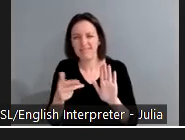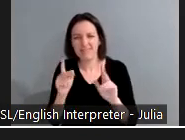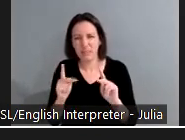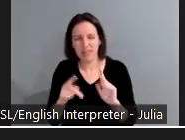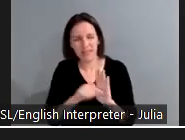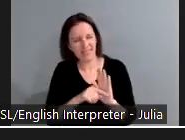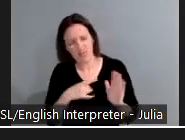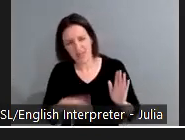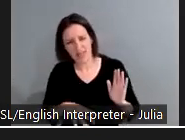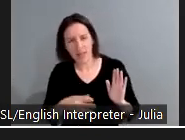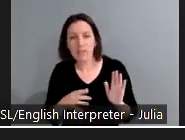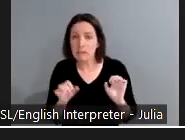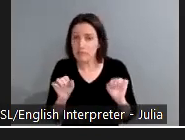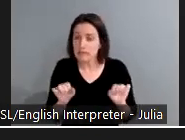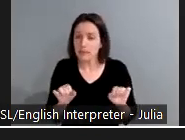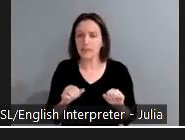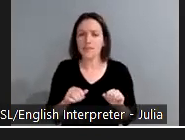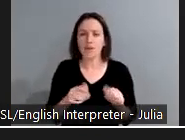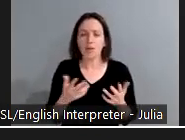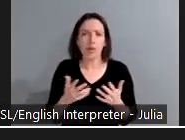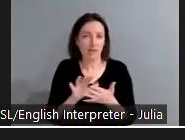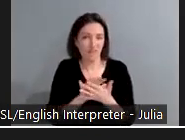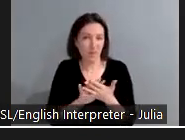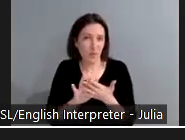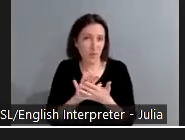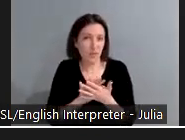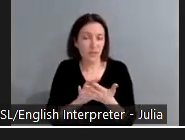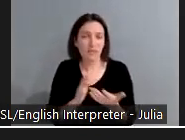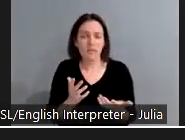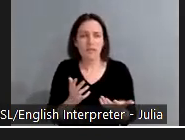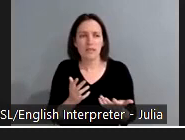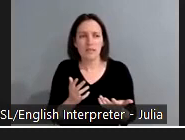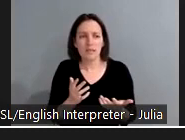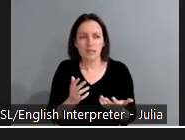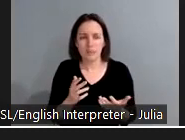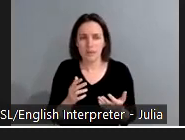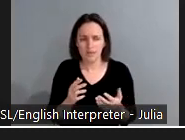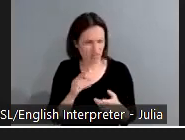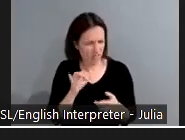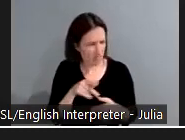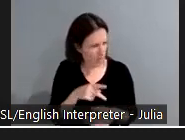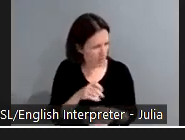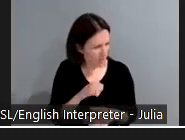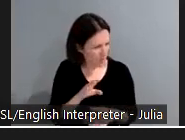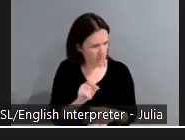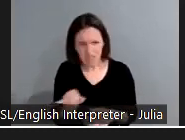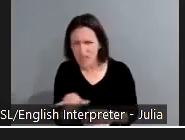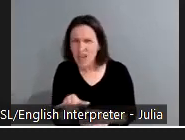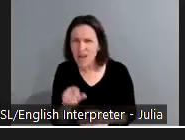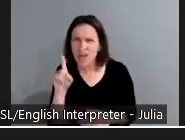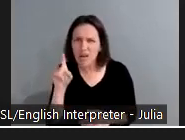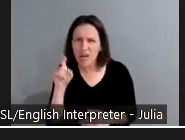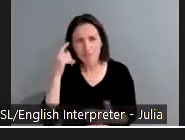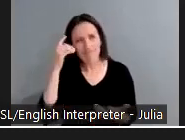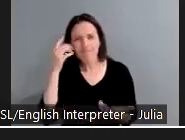has the potential to be confusing or associated with P-EBT. We want households to know that this is a